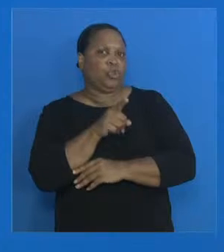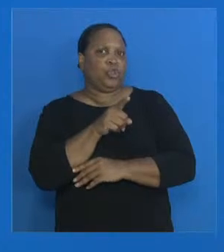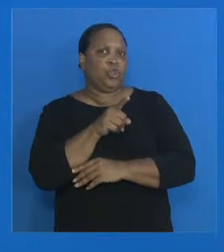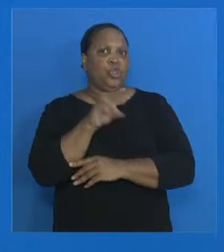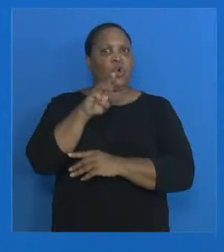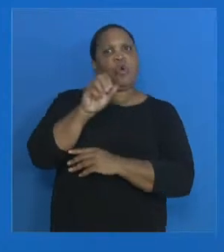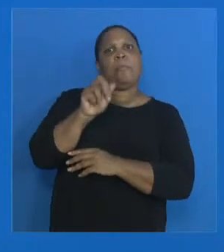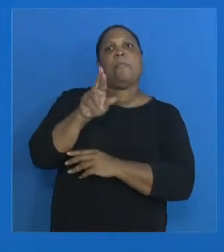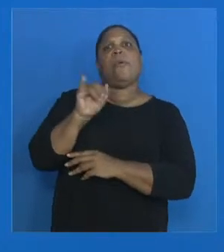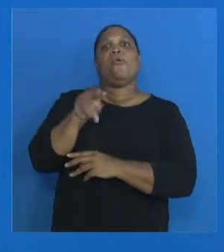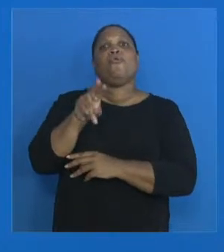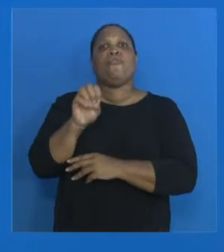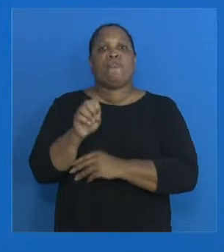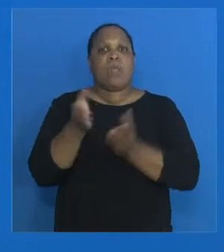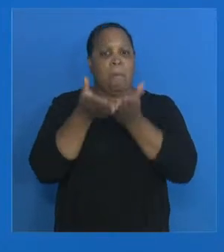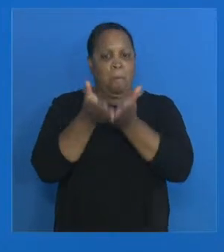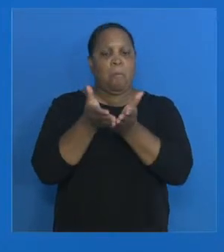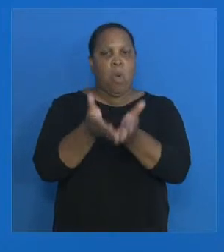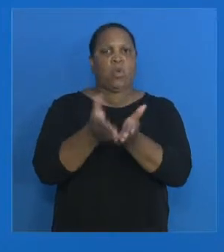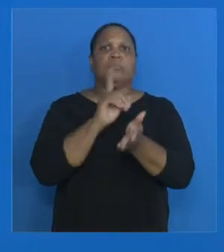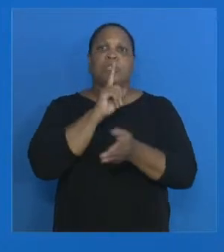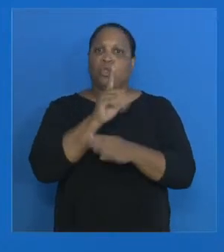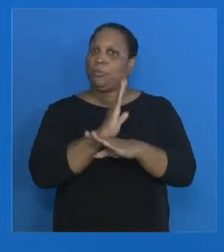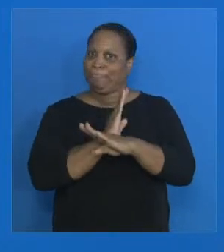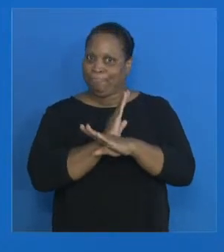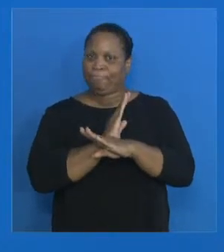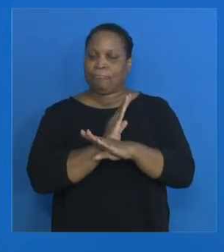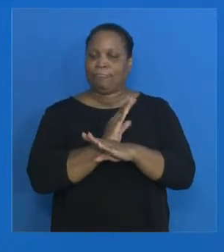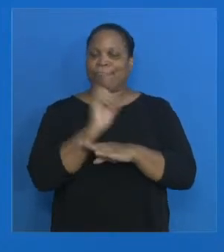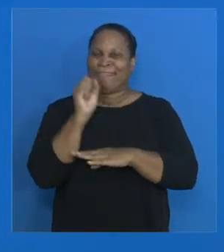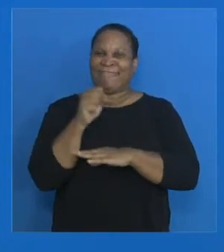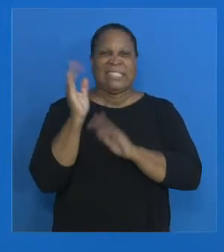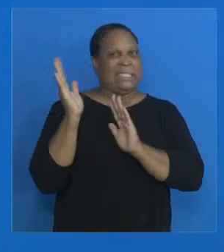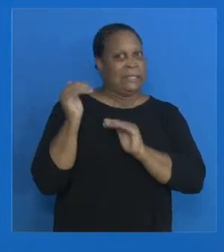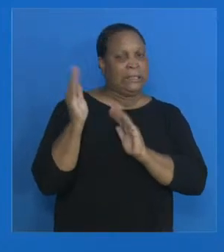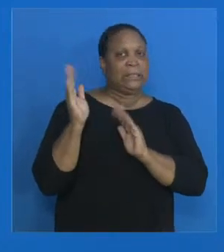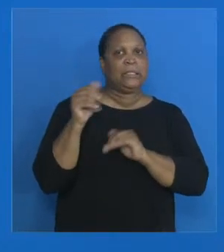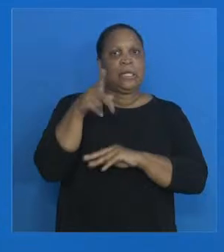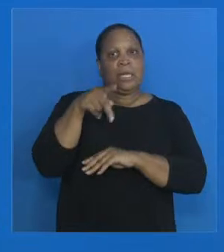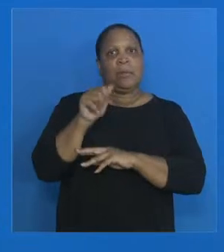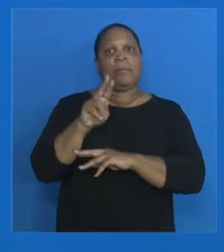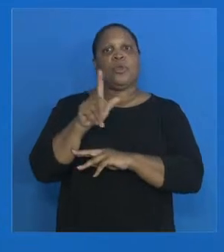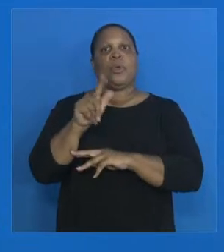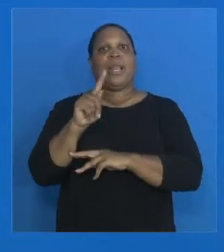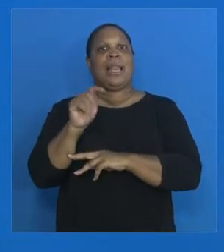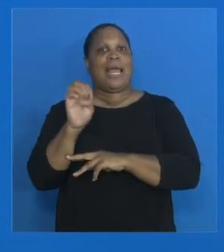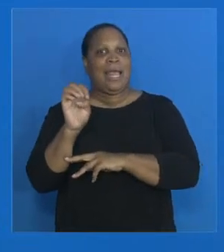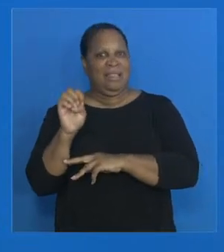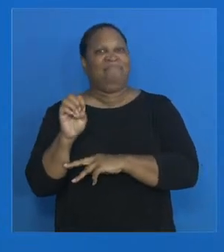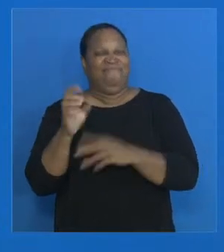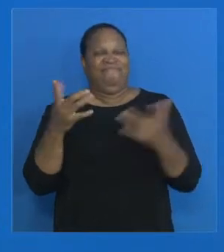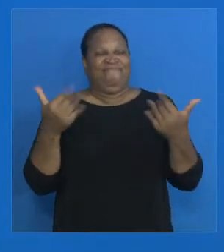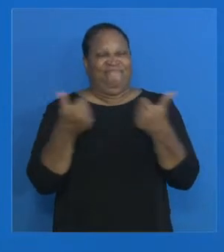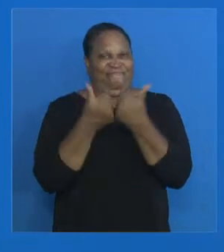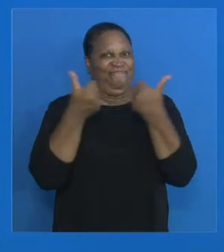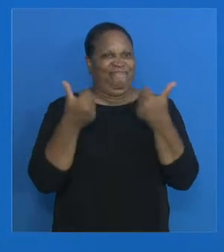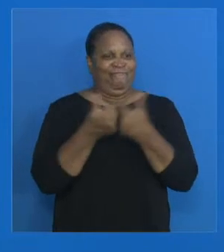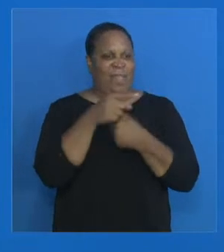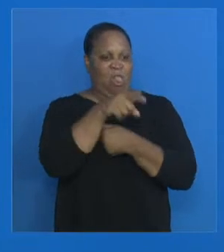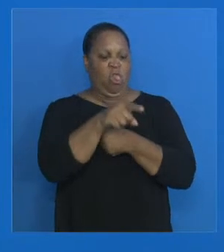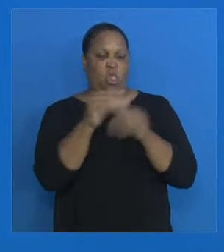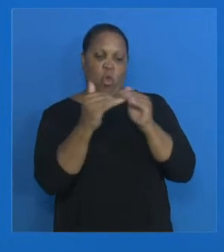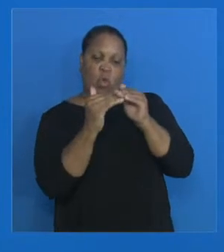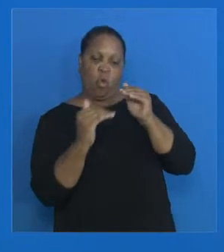marine vessels are secure. We are anticipating that Paulette will cause some challenges for those living in